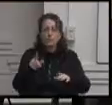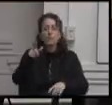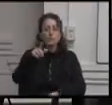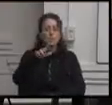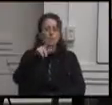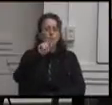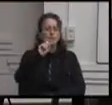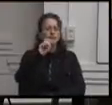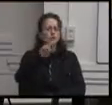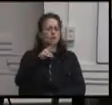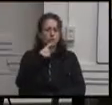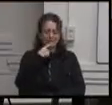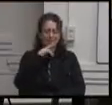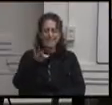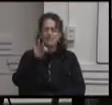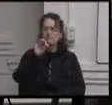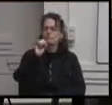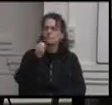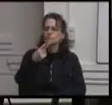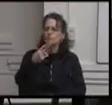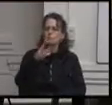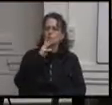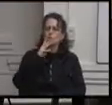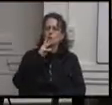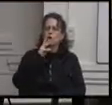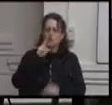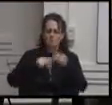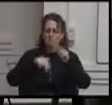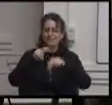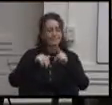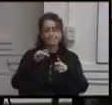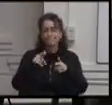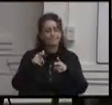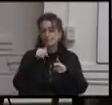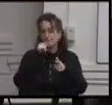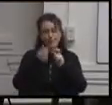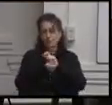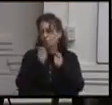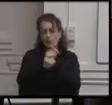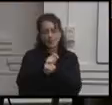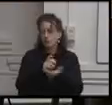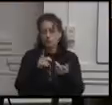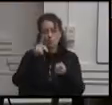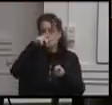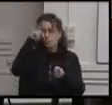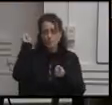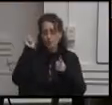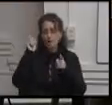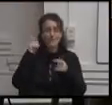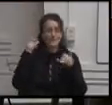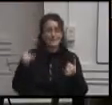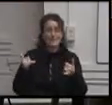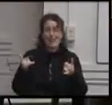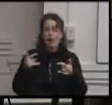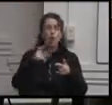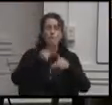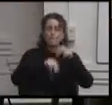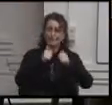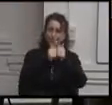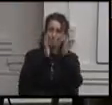facility, and it hasn't changed because the cost of changing it after the fact is too great.